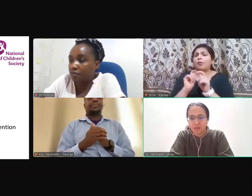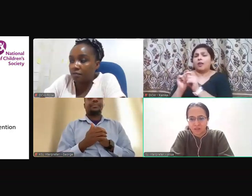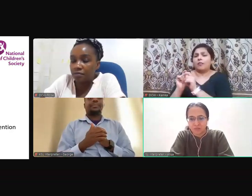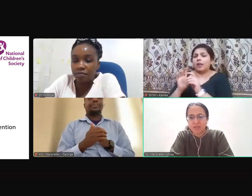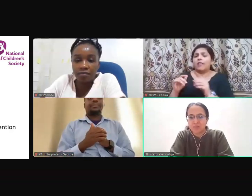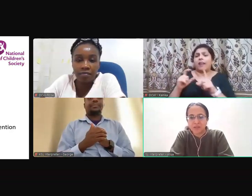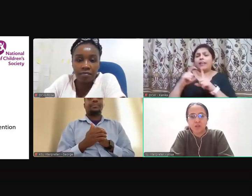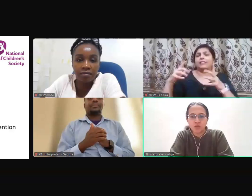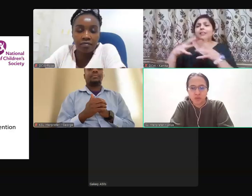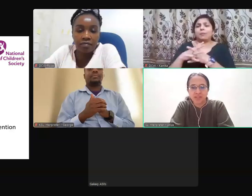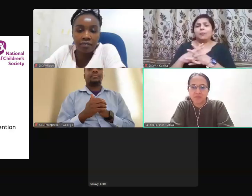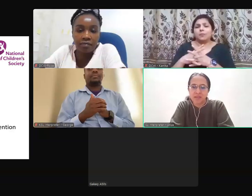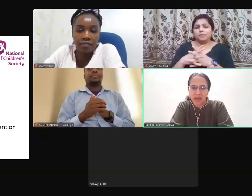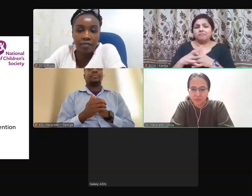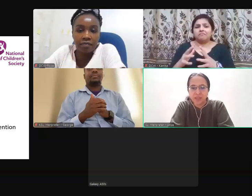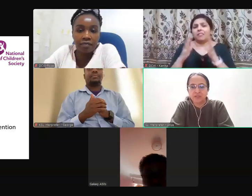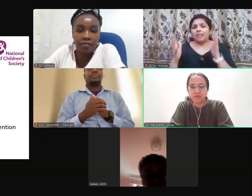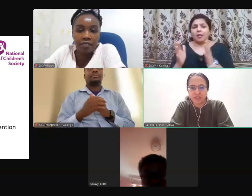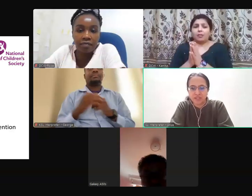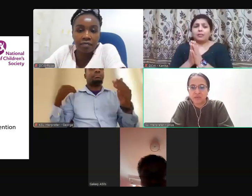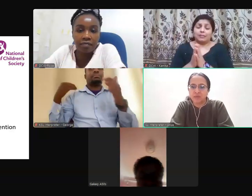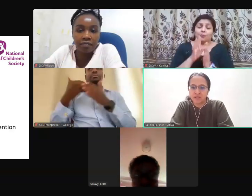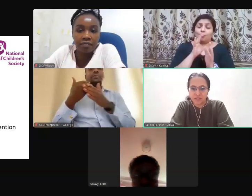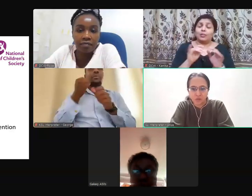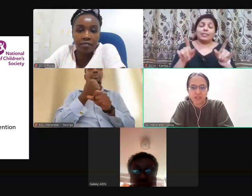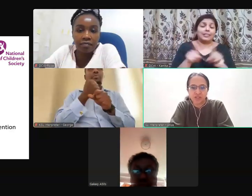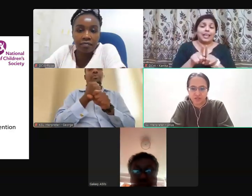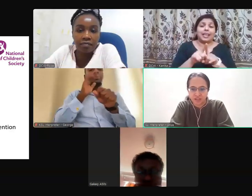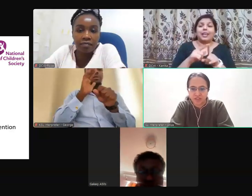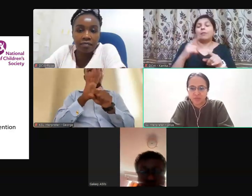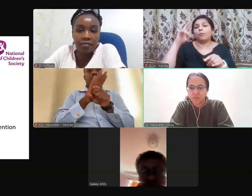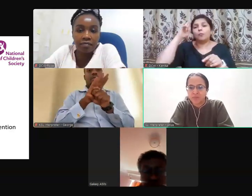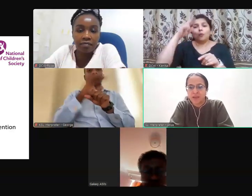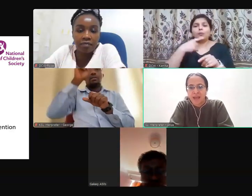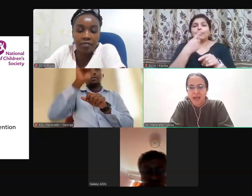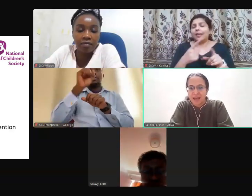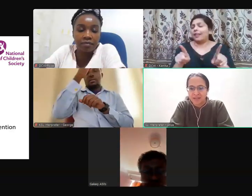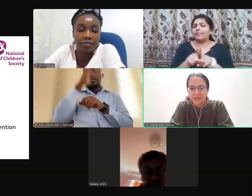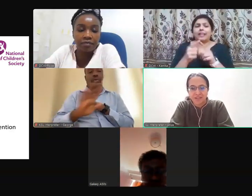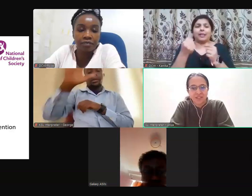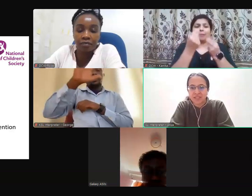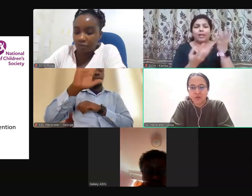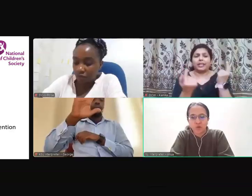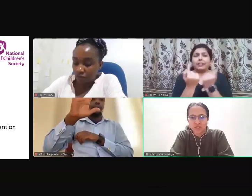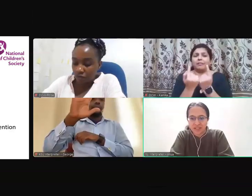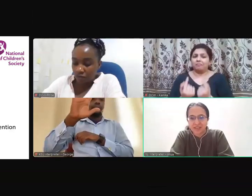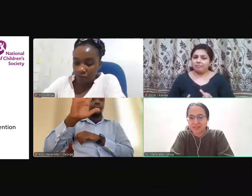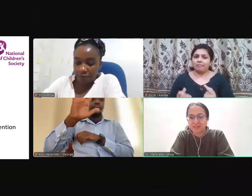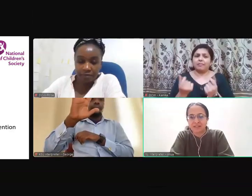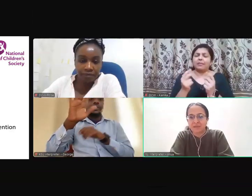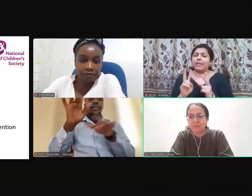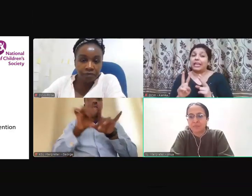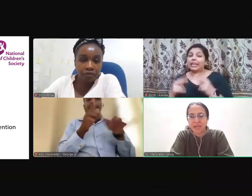So there's been a lot of work that's been happening through DCW in the South Asian region. And just like Rose